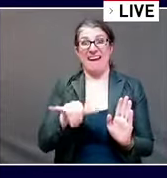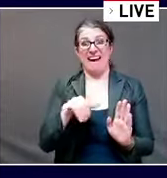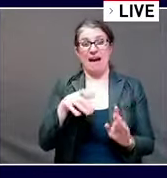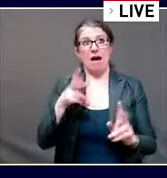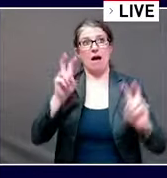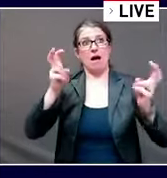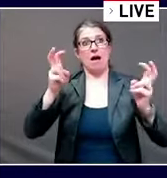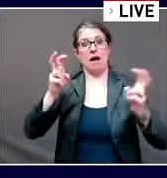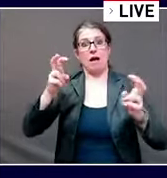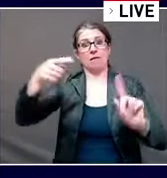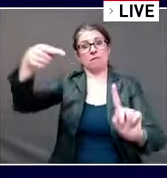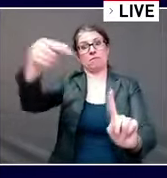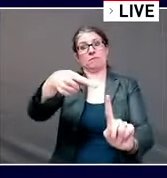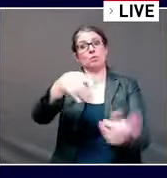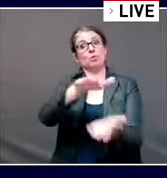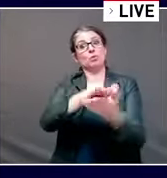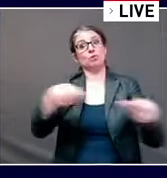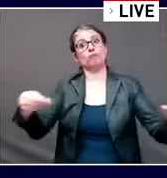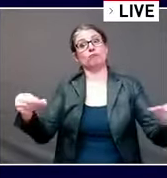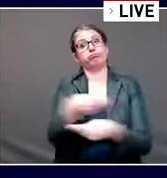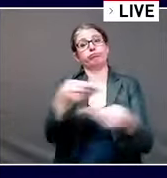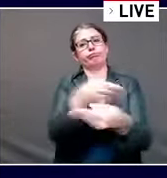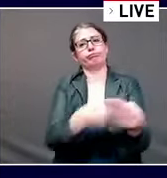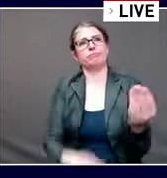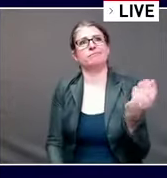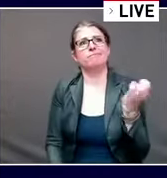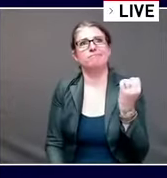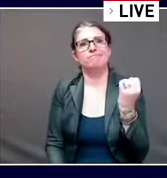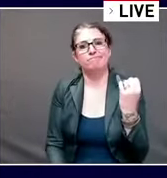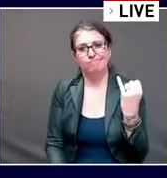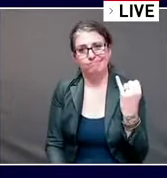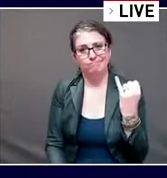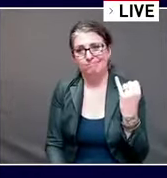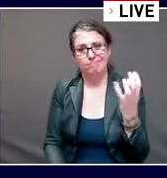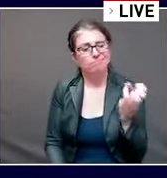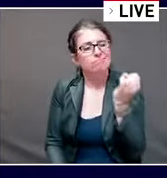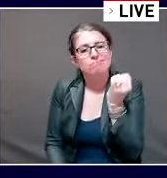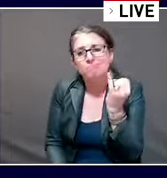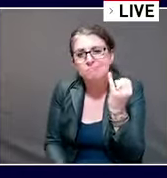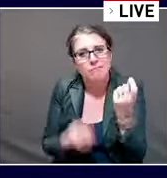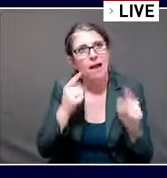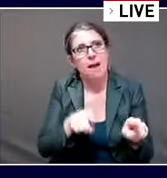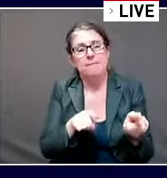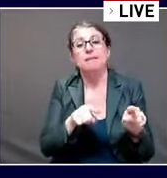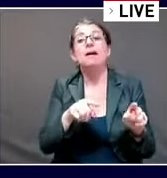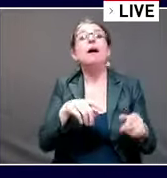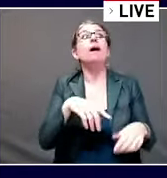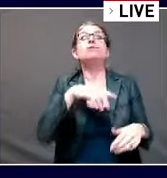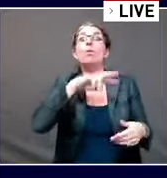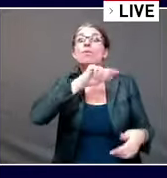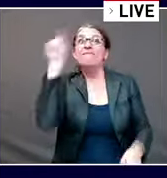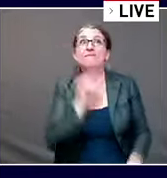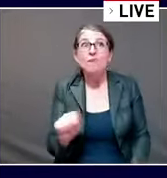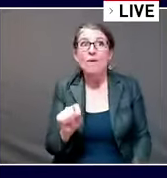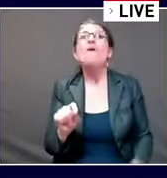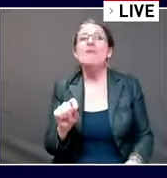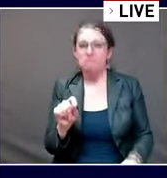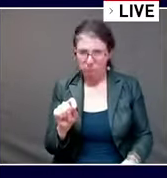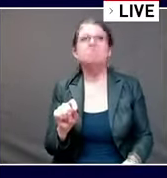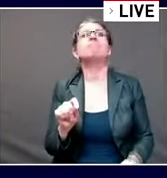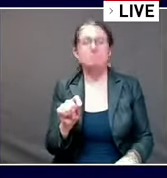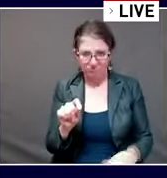education can be done and can be done safely. Now, I want to be clear. I am not claiming that there